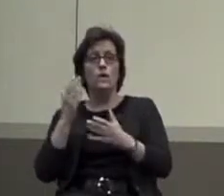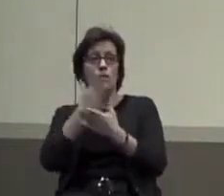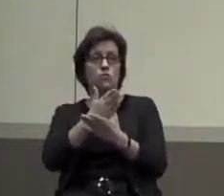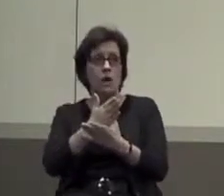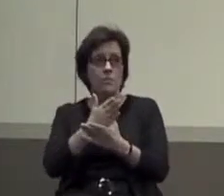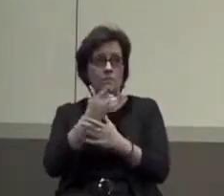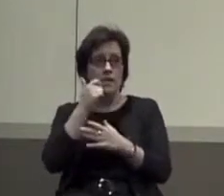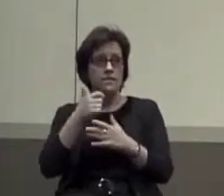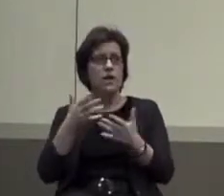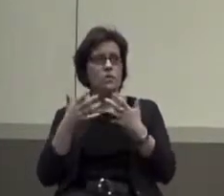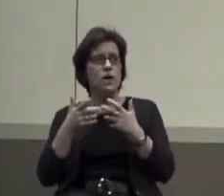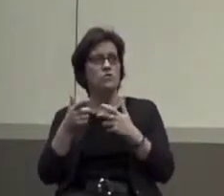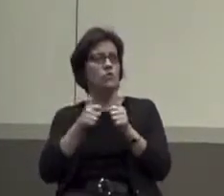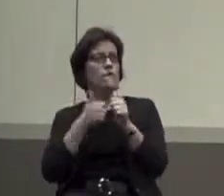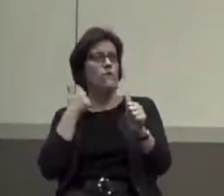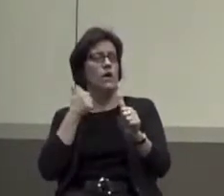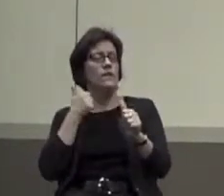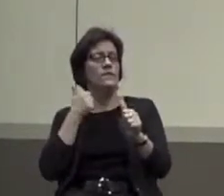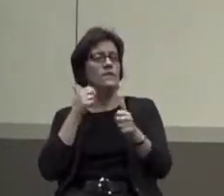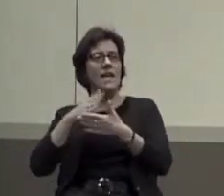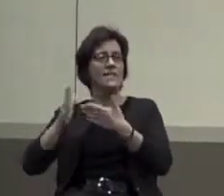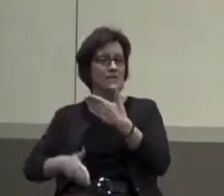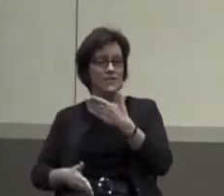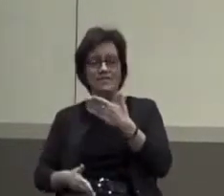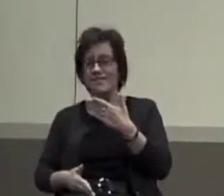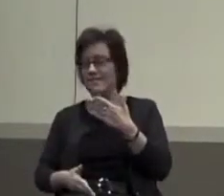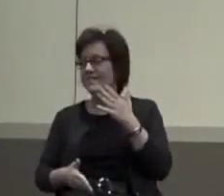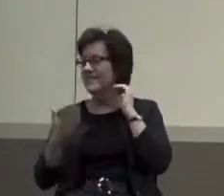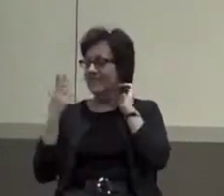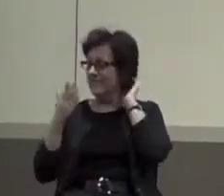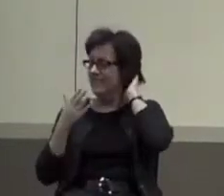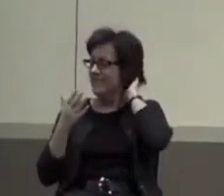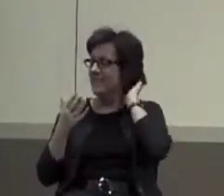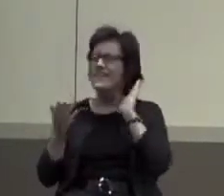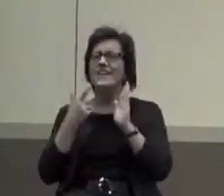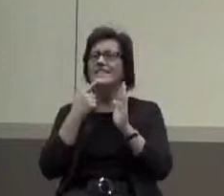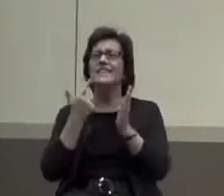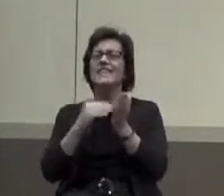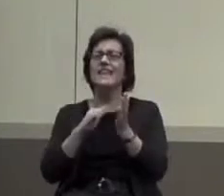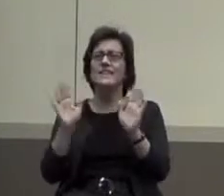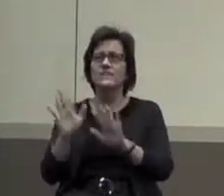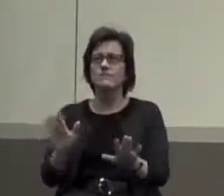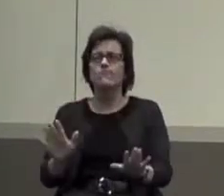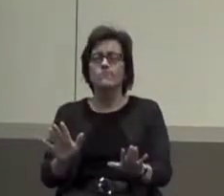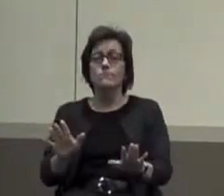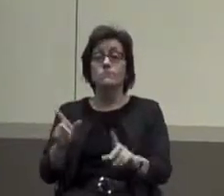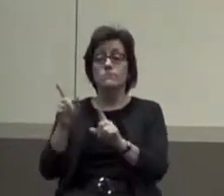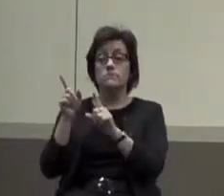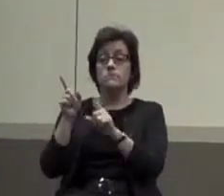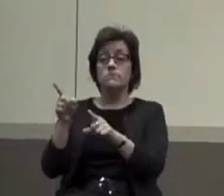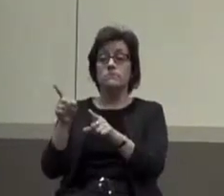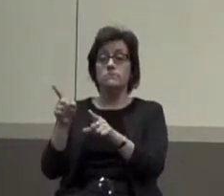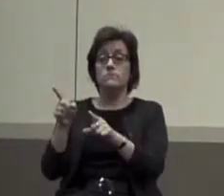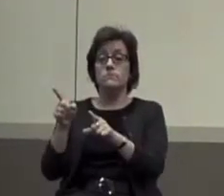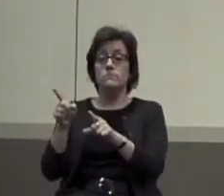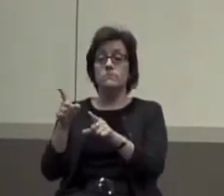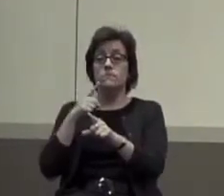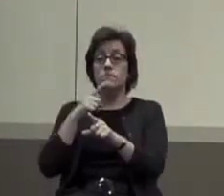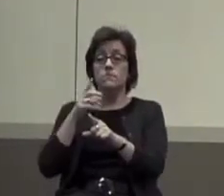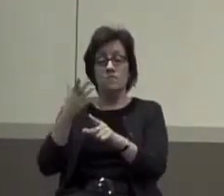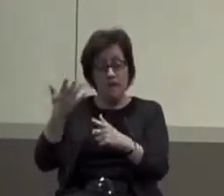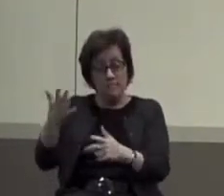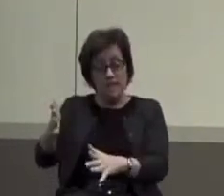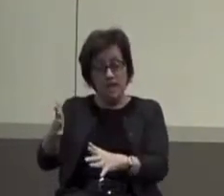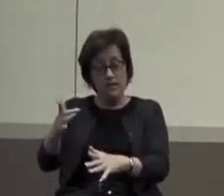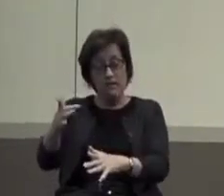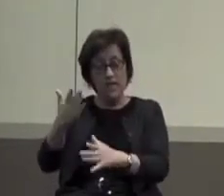behavior. So sorry. Let's start again. You said you're tired of me interrupting you. I keep